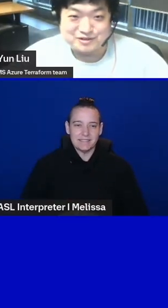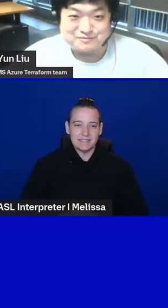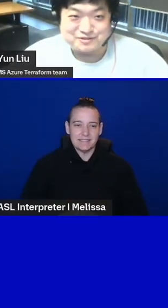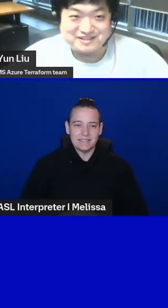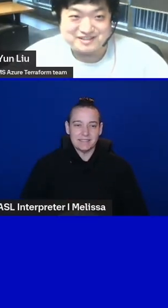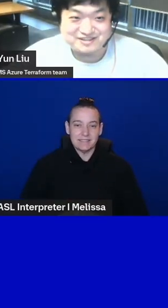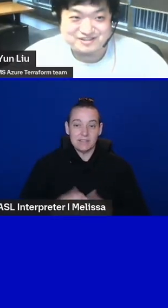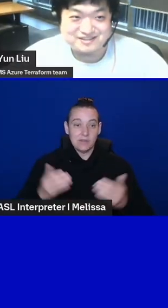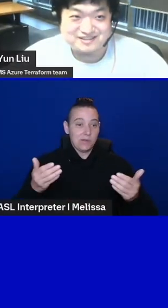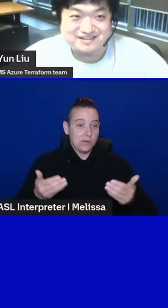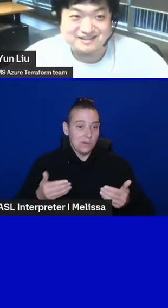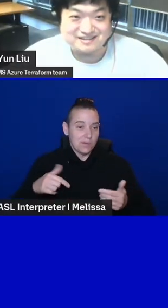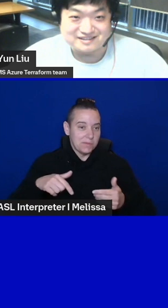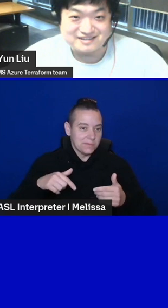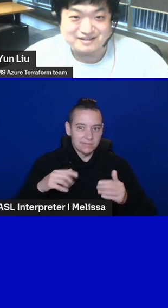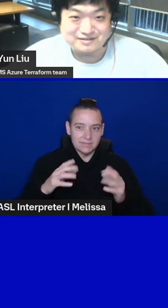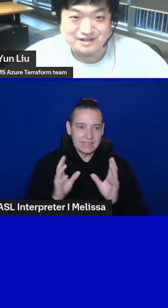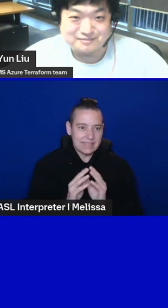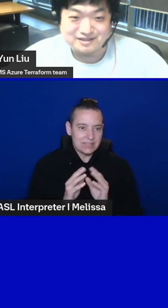and welcome to this session.